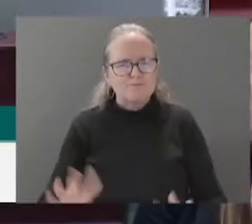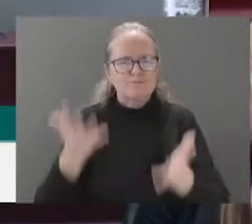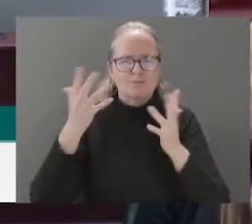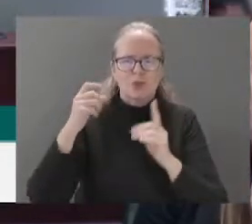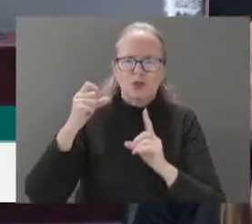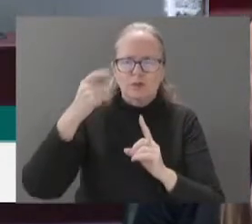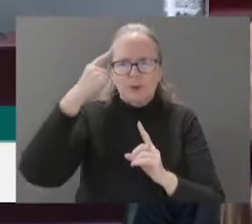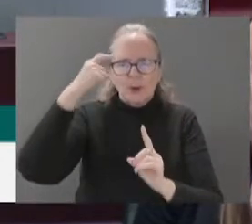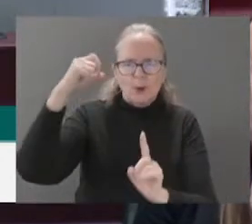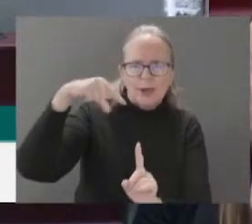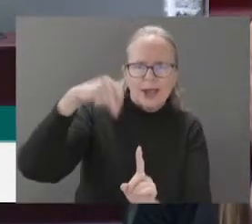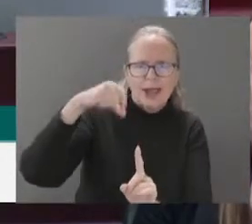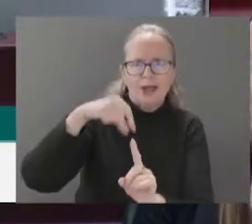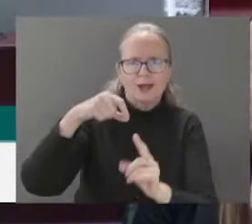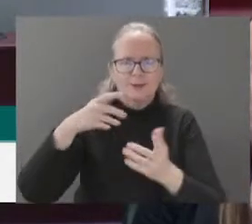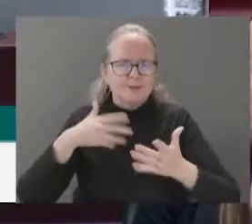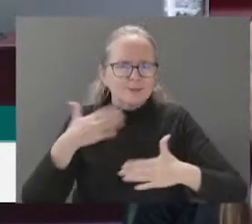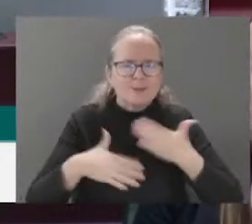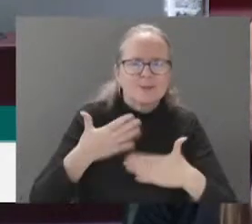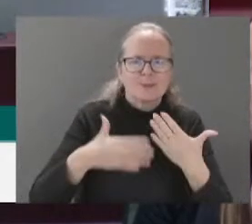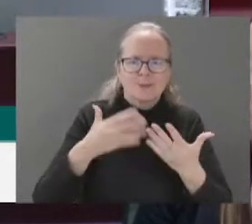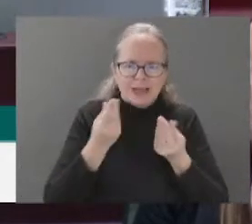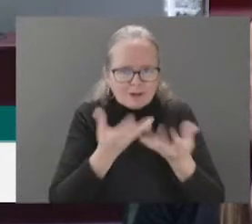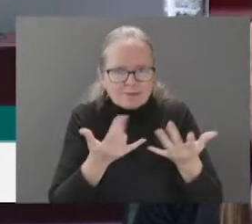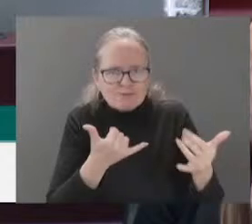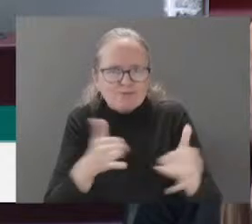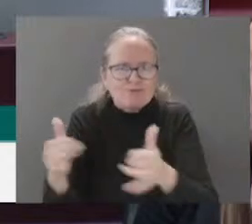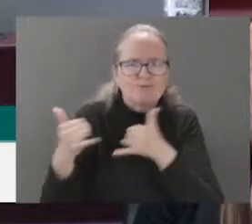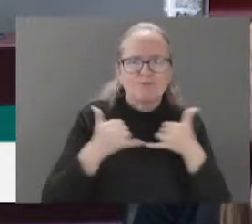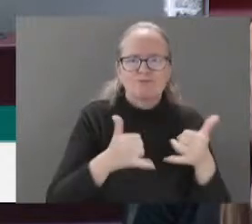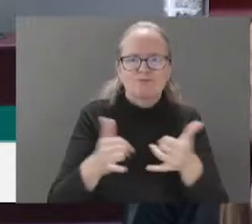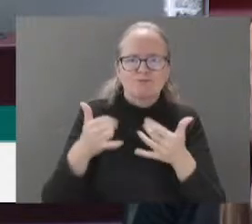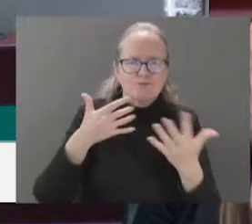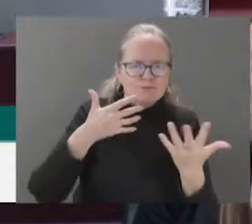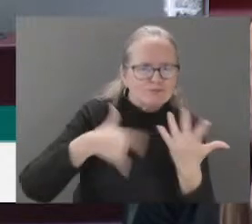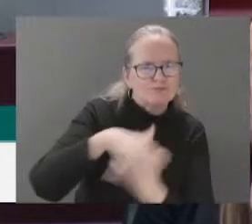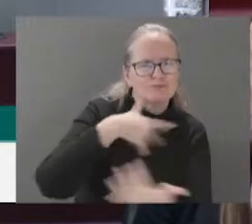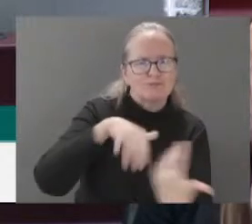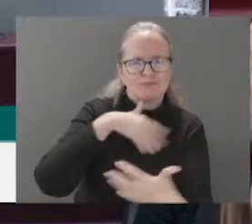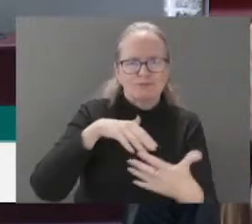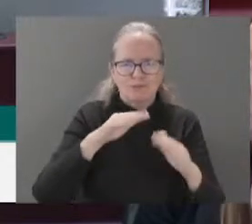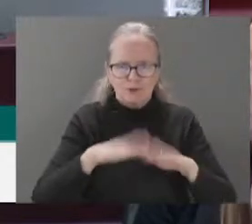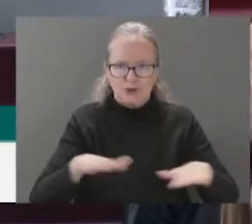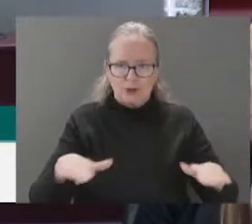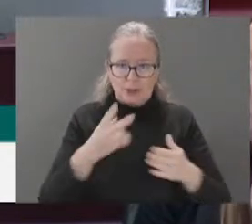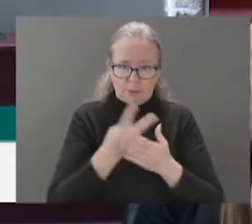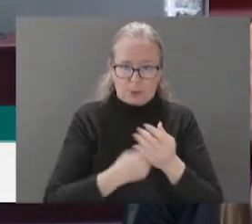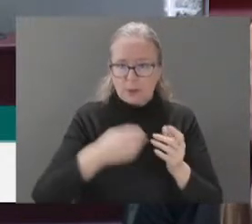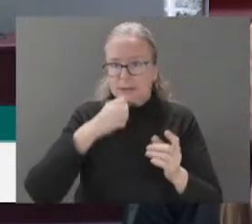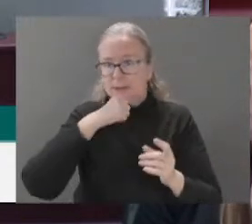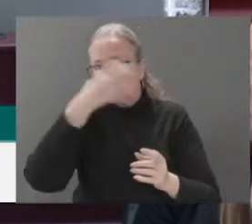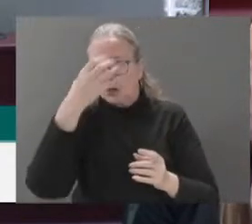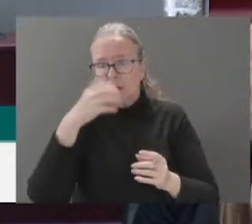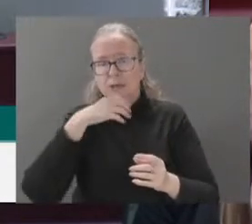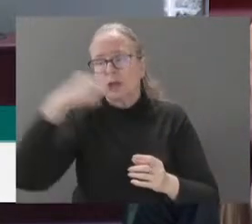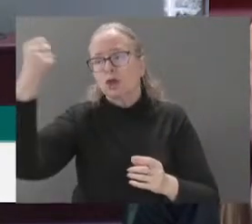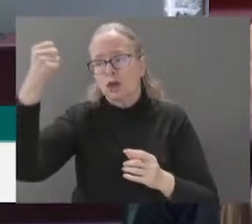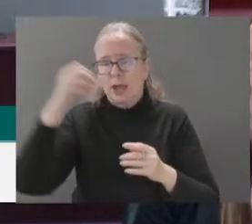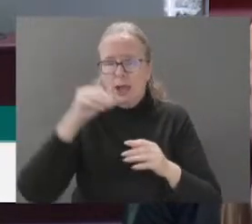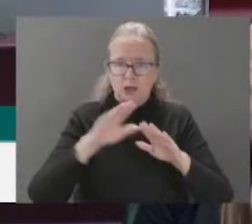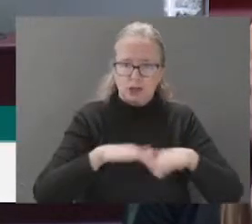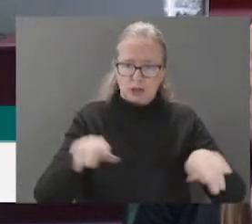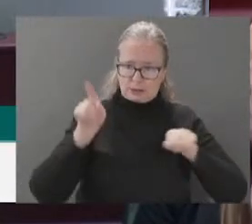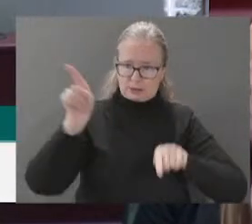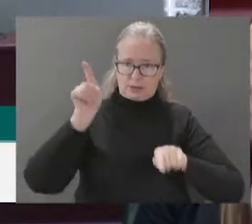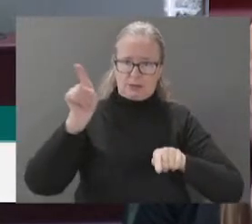opportunities for socialization moreover these programs have played a vital role in fostering a sense of community and belonging among